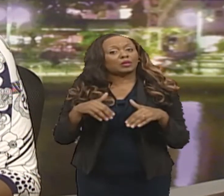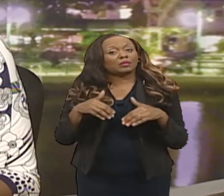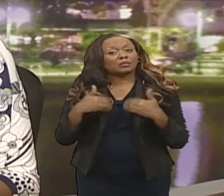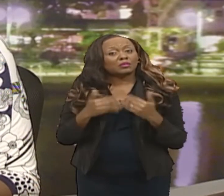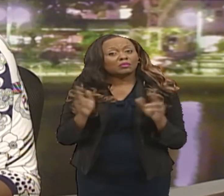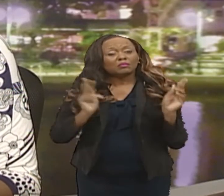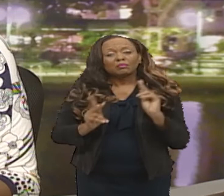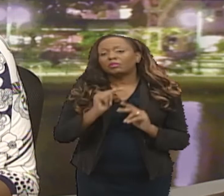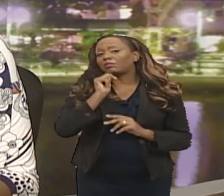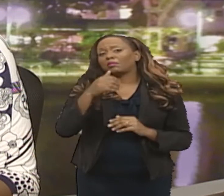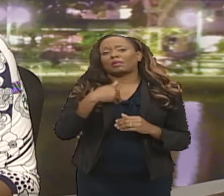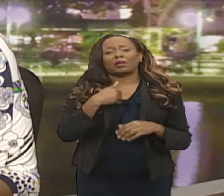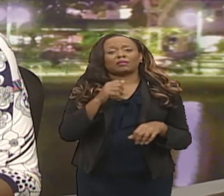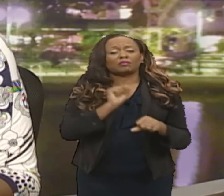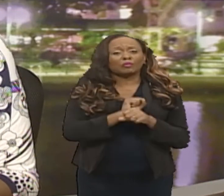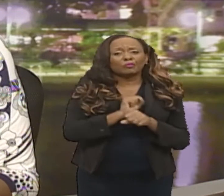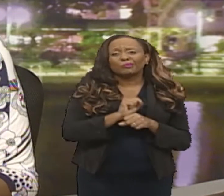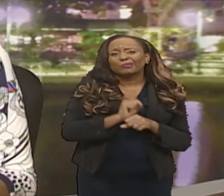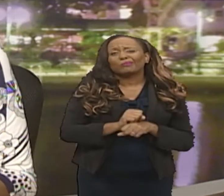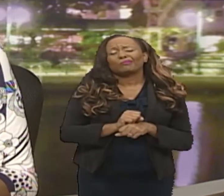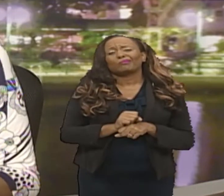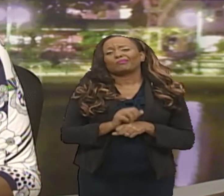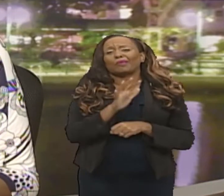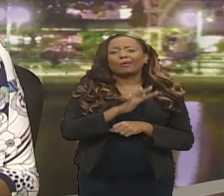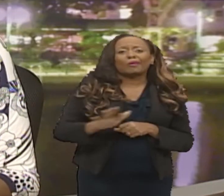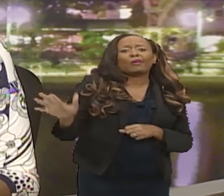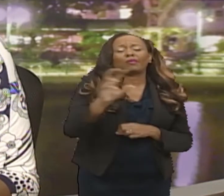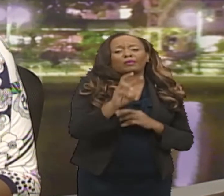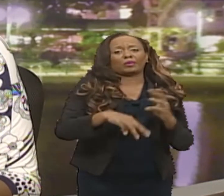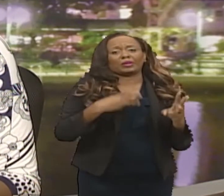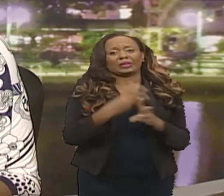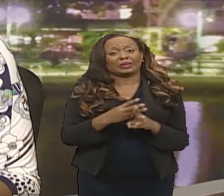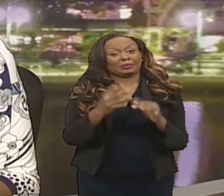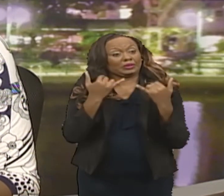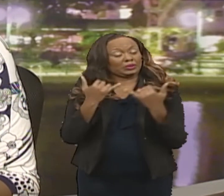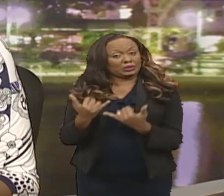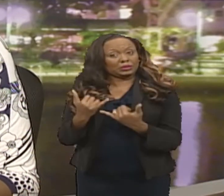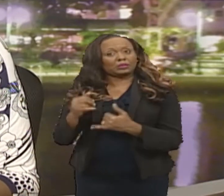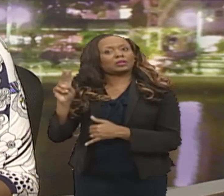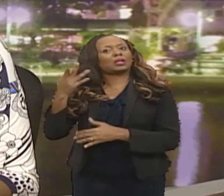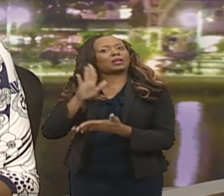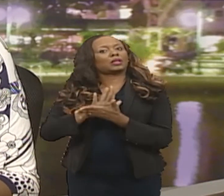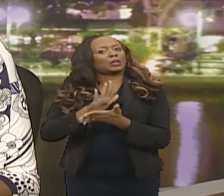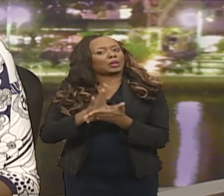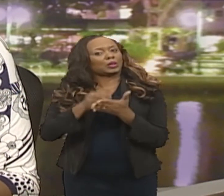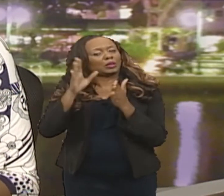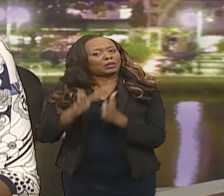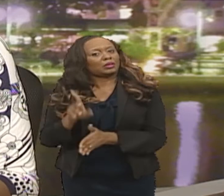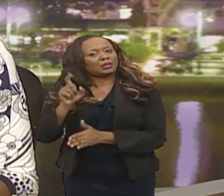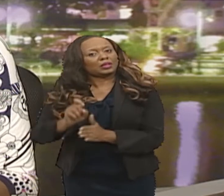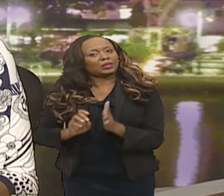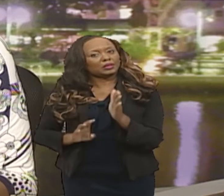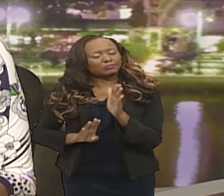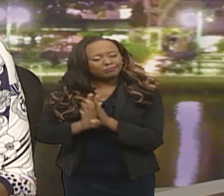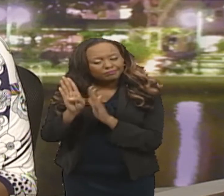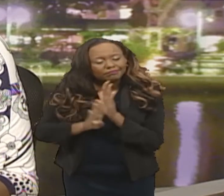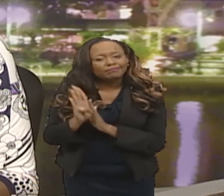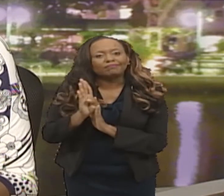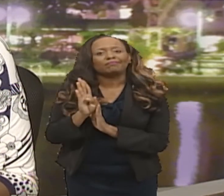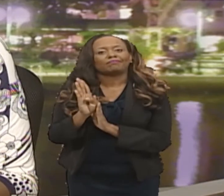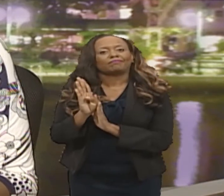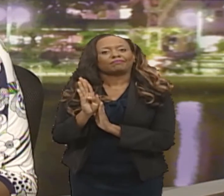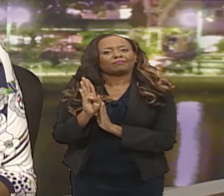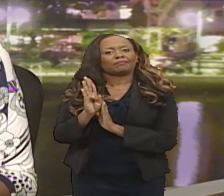unemployment continuing to be extremely high across the globe, secondary school students are being encouraged to develop their soft skills